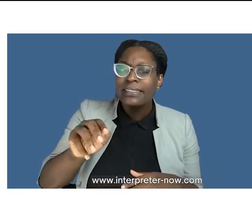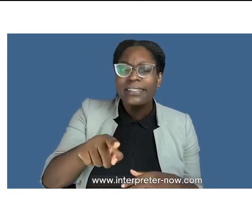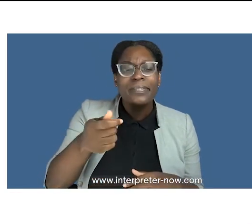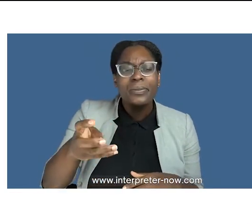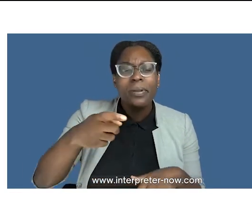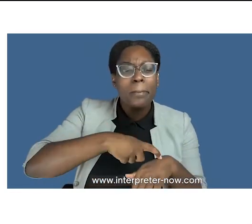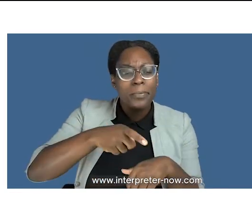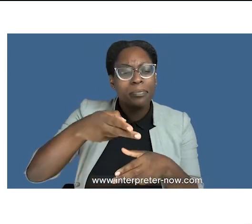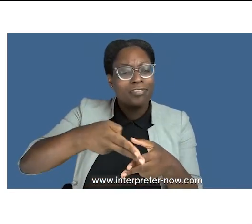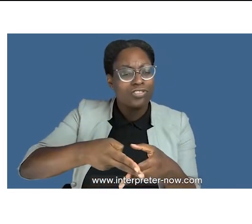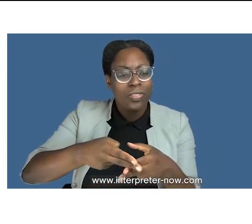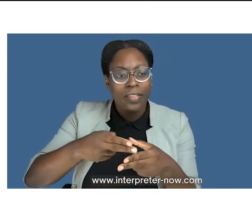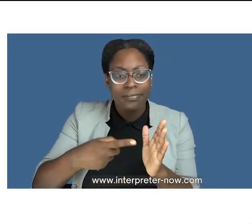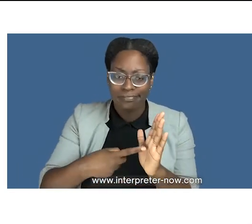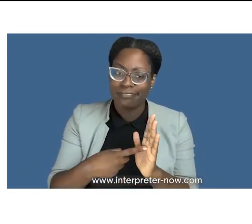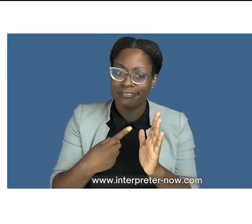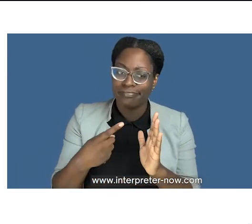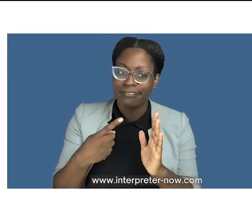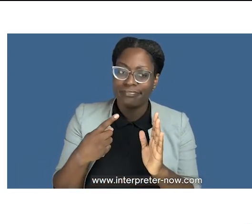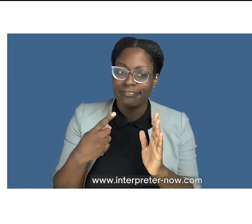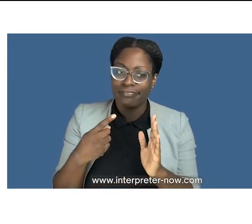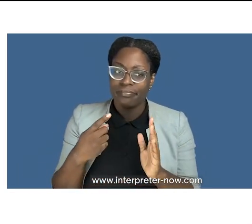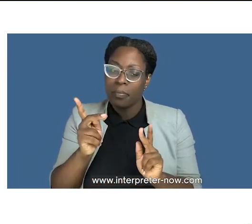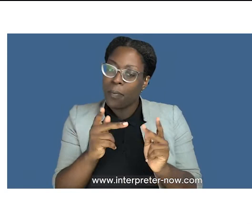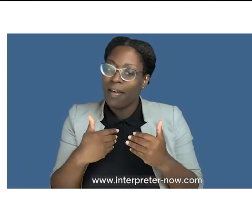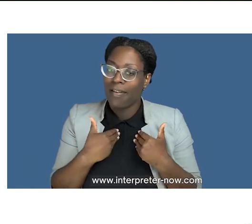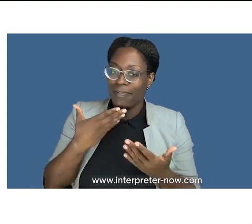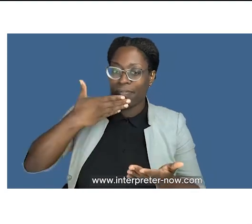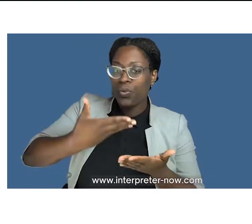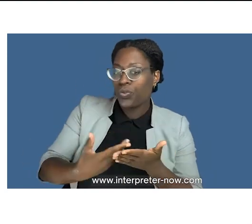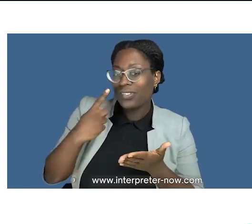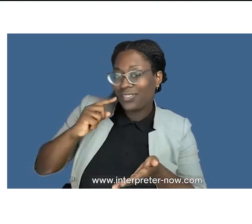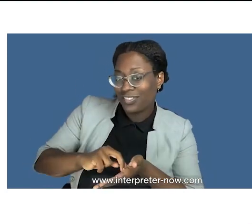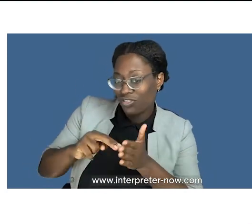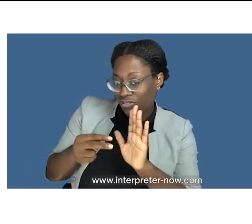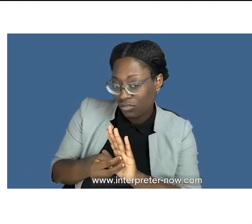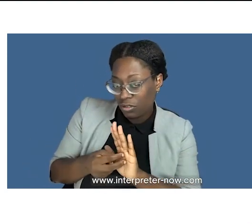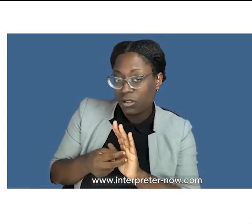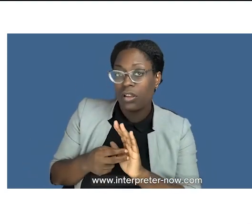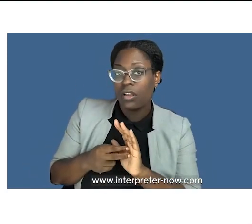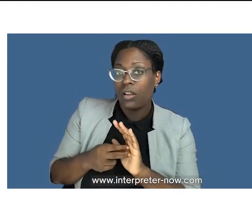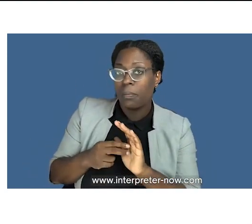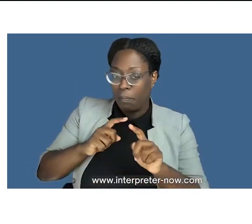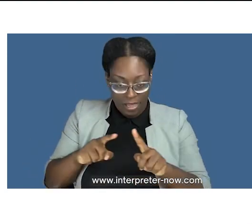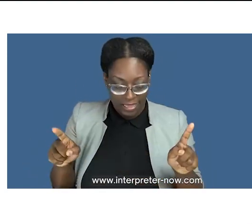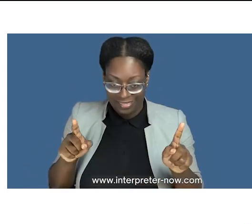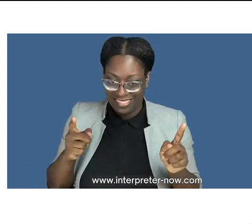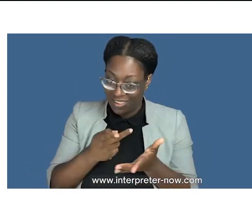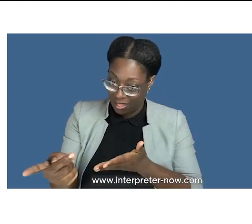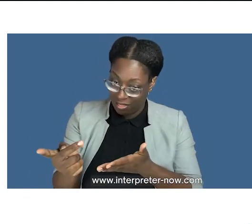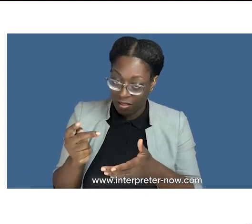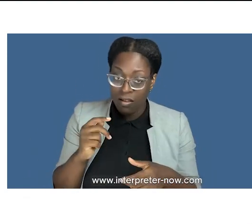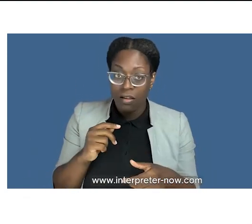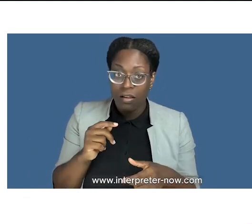couple times, Melinda, kind of the gap between good intentions and success for